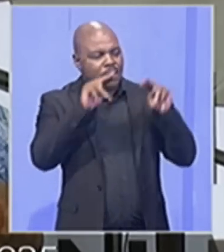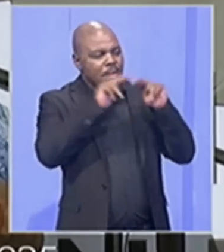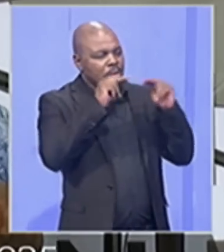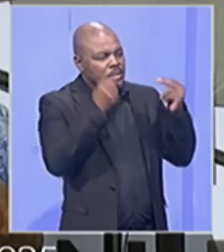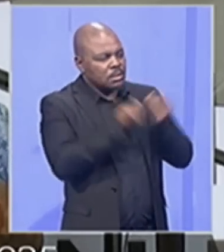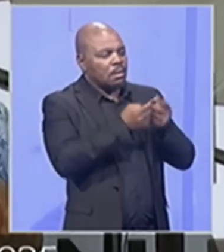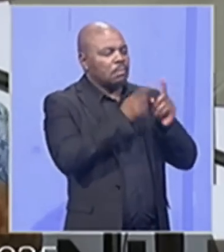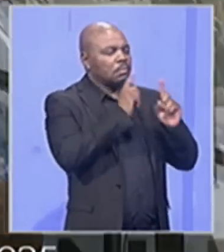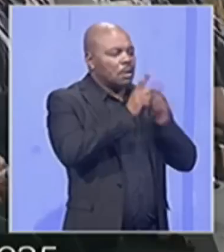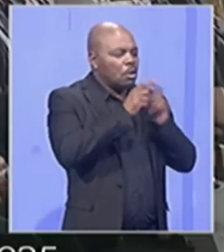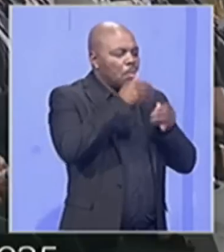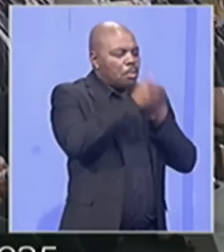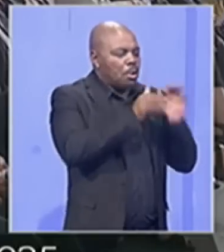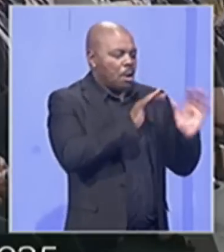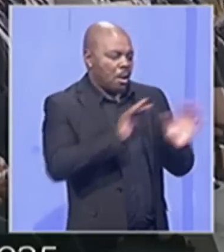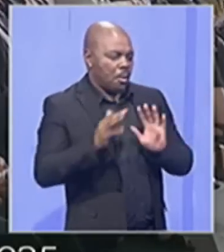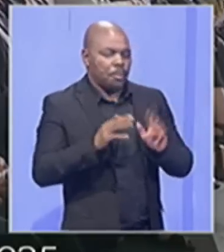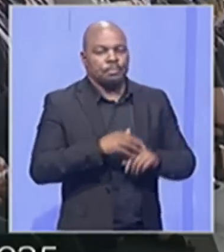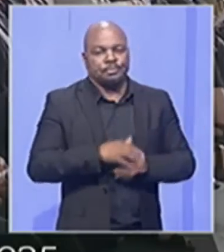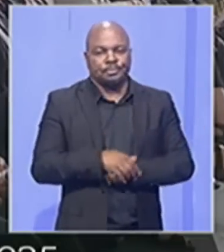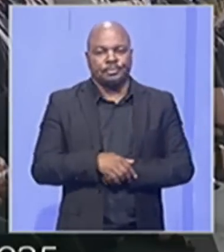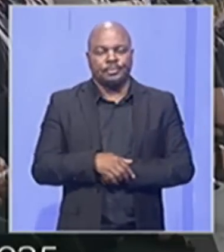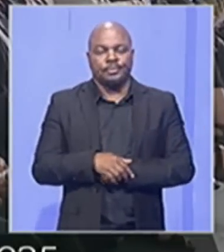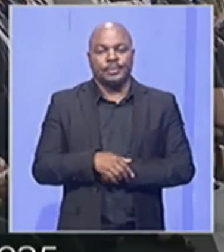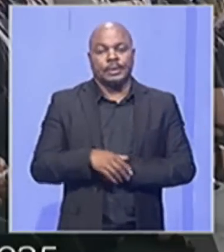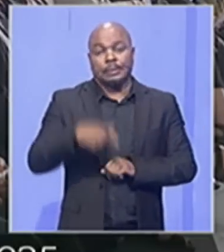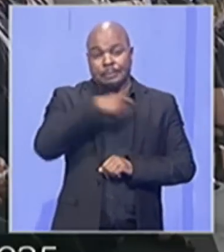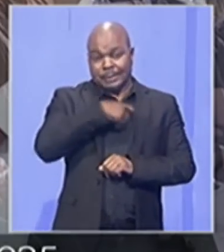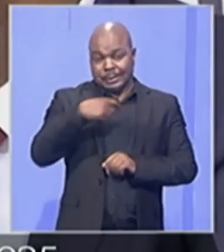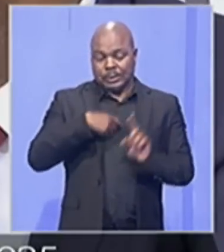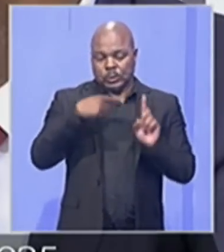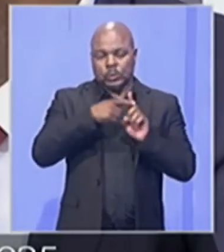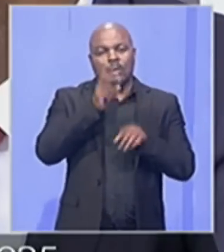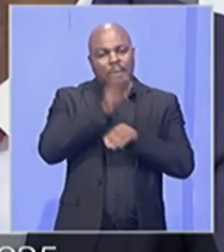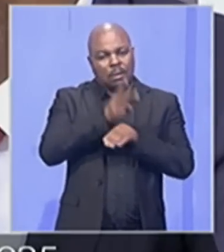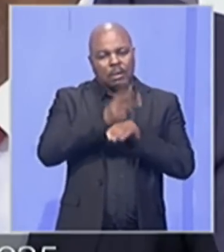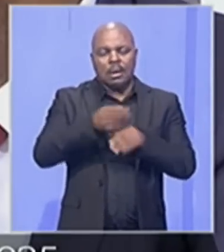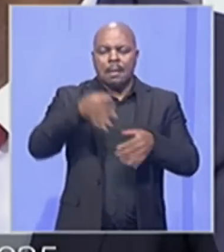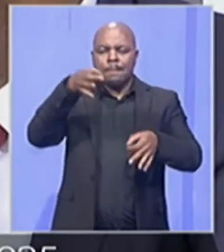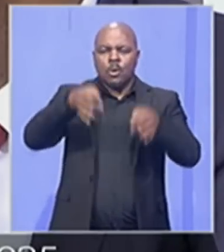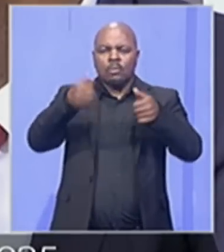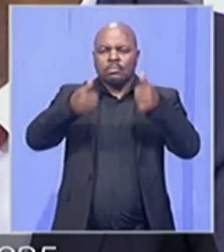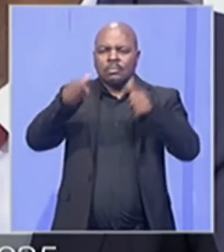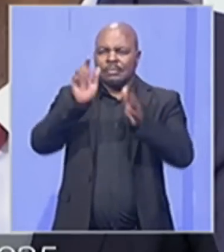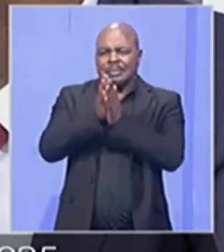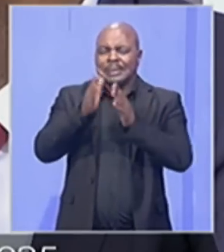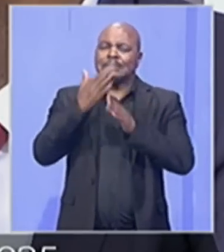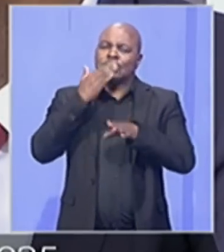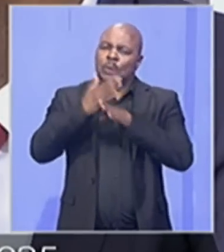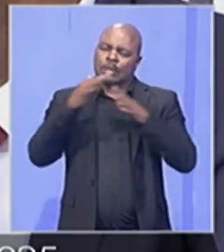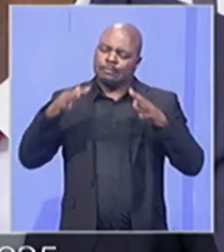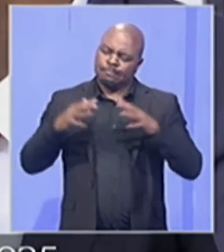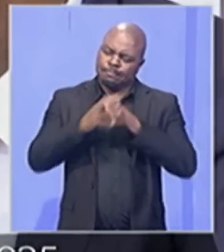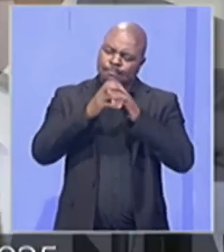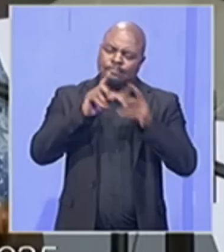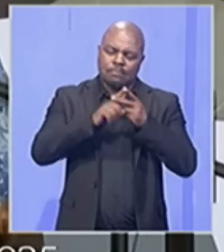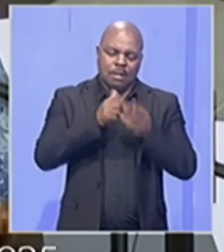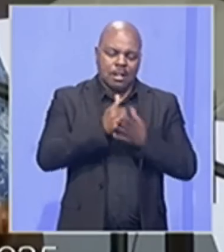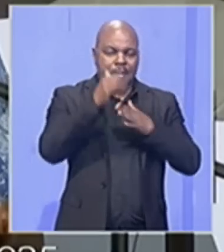dialogue process. Mopresidente o bietse a ipiletsa baetapele ba dipolitiki ho bangatana nngwe molemong wa ho aha